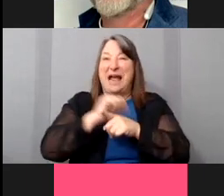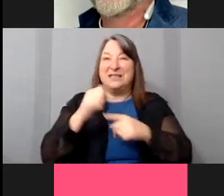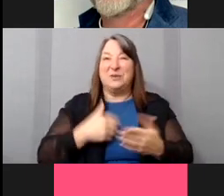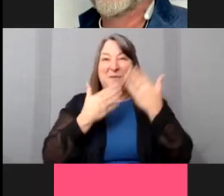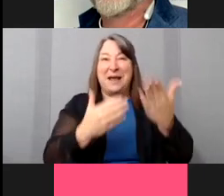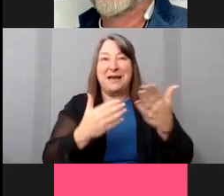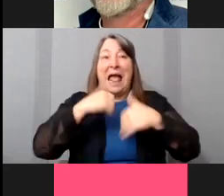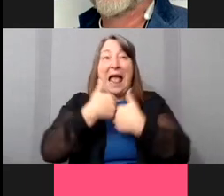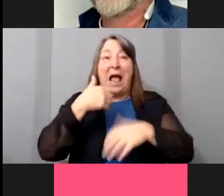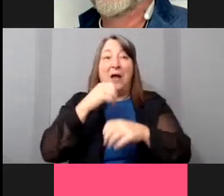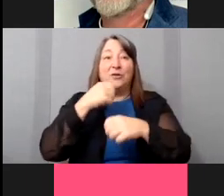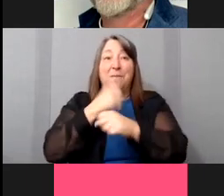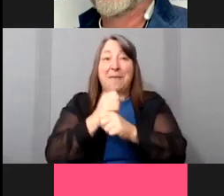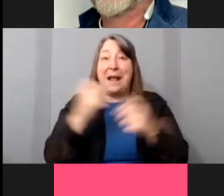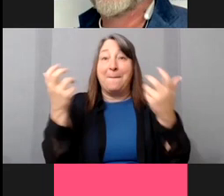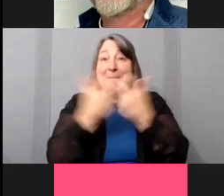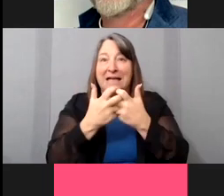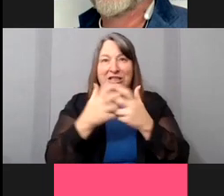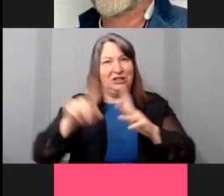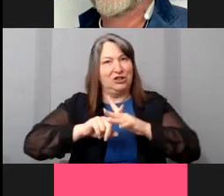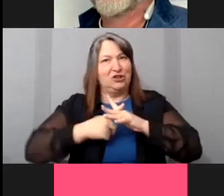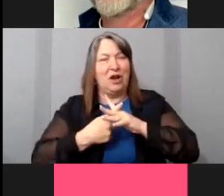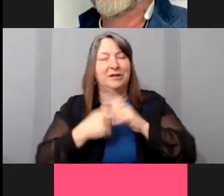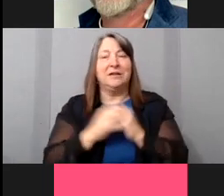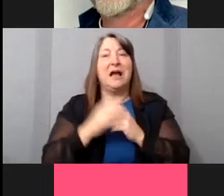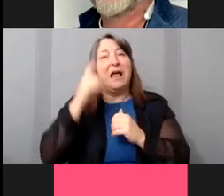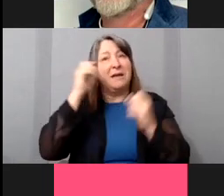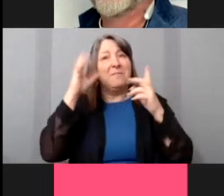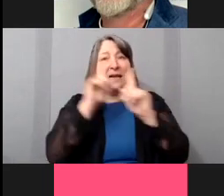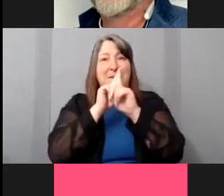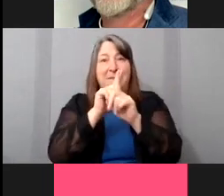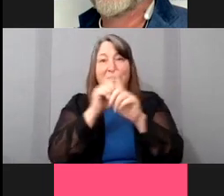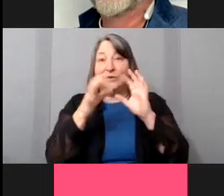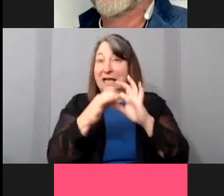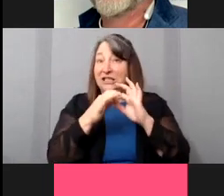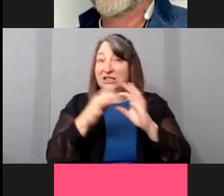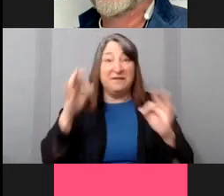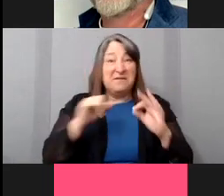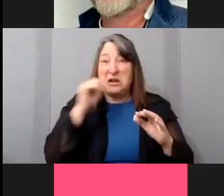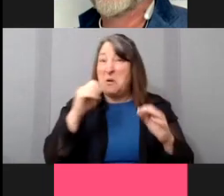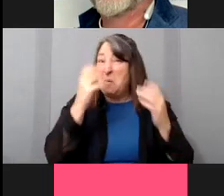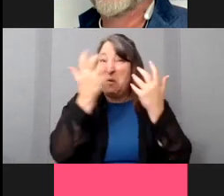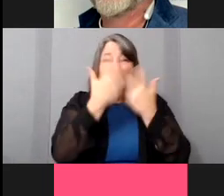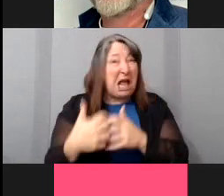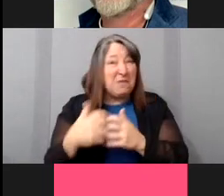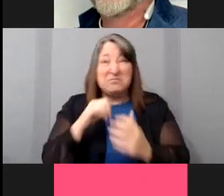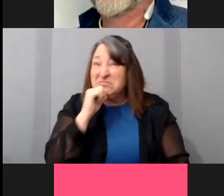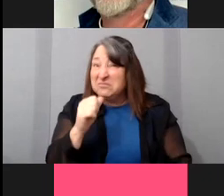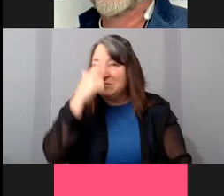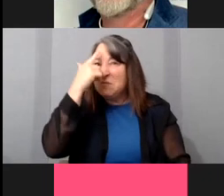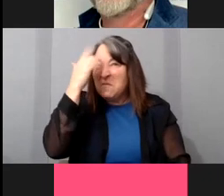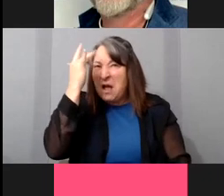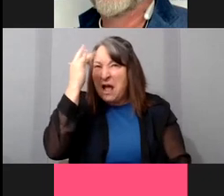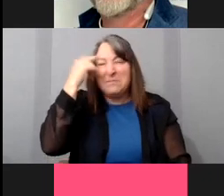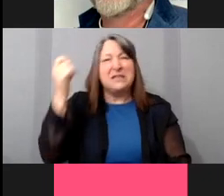to get them off the ground. I think a lot of mentoring relationships that wind up not working out, it's because those first few meetings